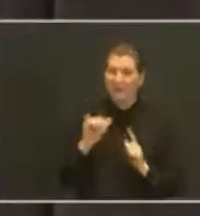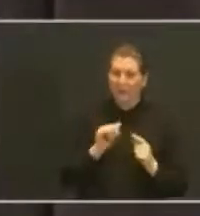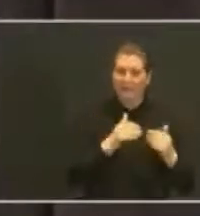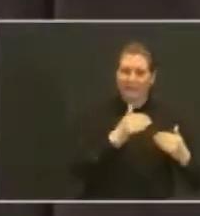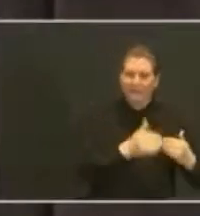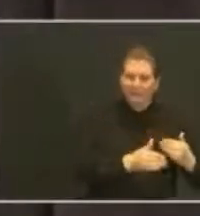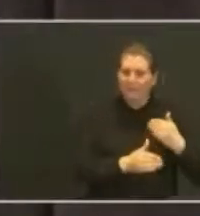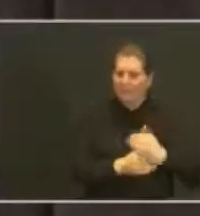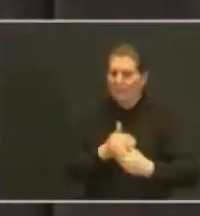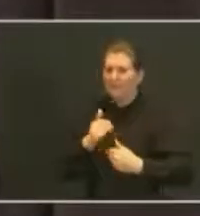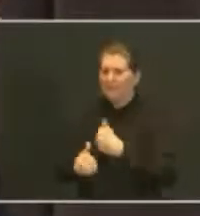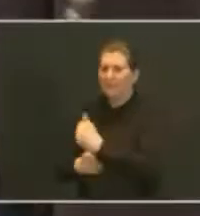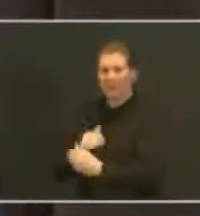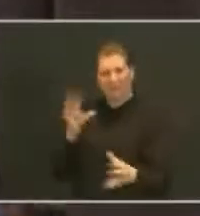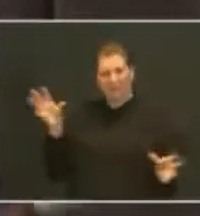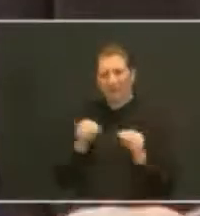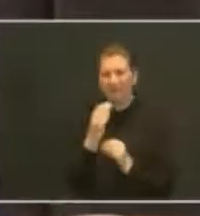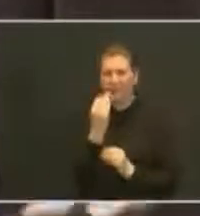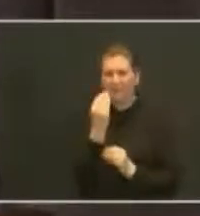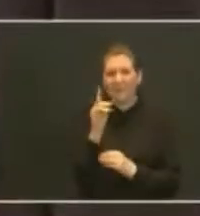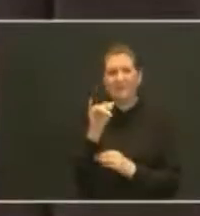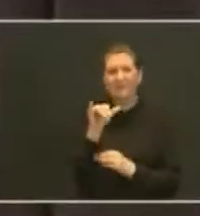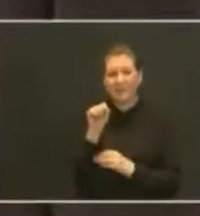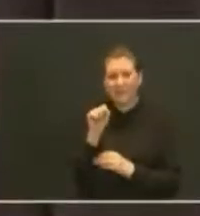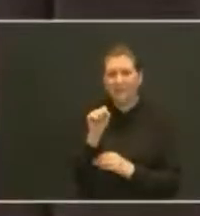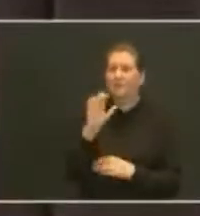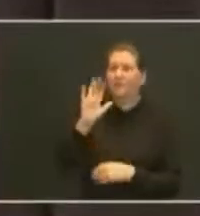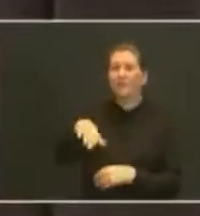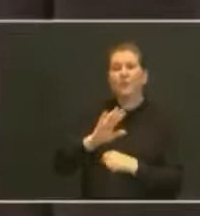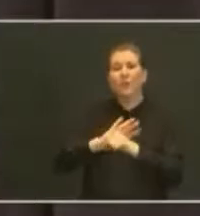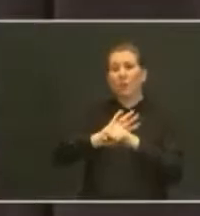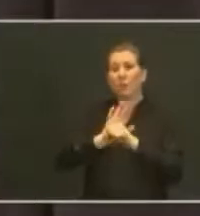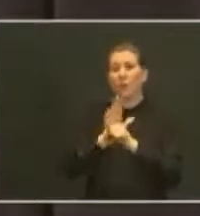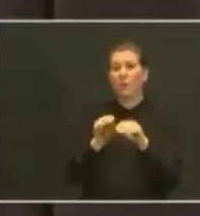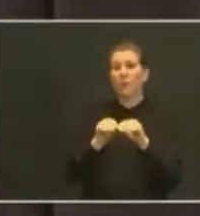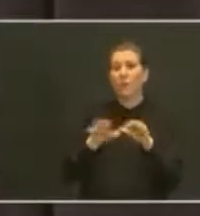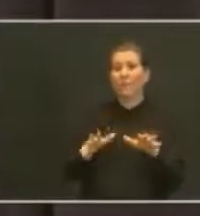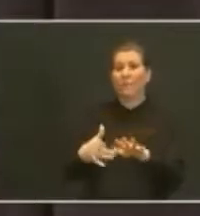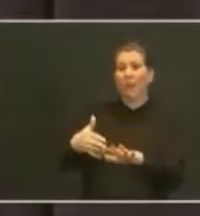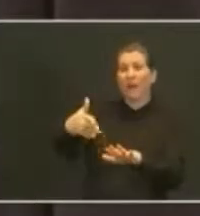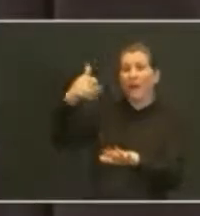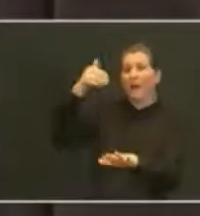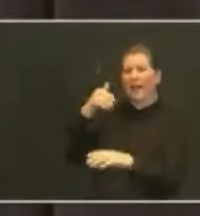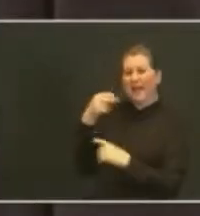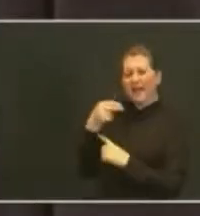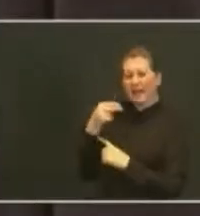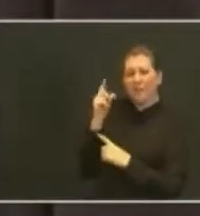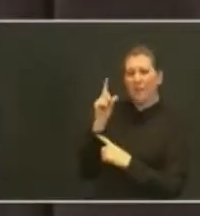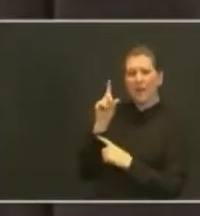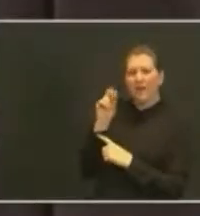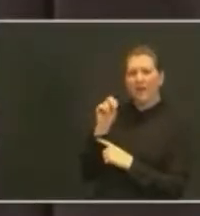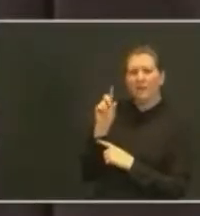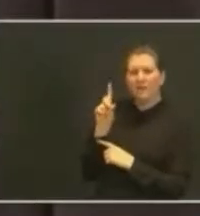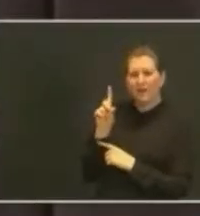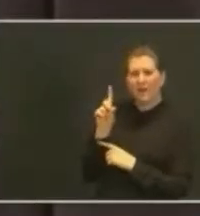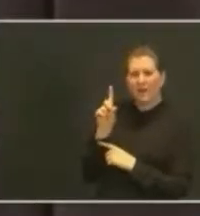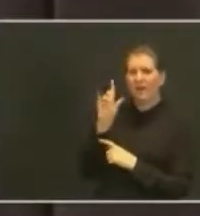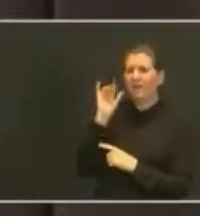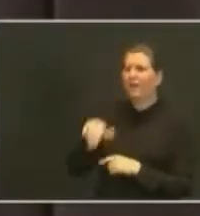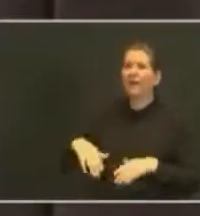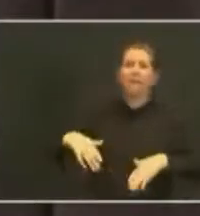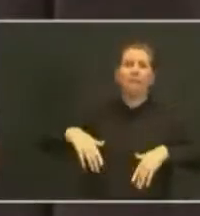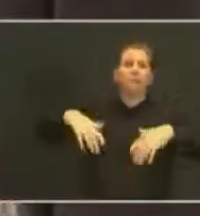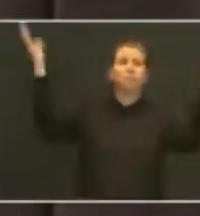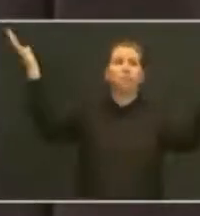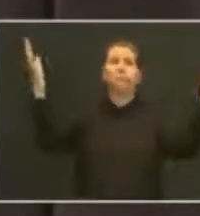H1N1 pandemic response, you can't just set a time and have large groups of people show up during that time to get vaccinated.